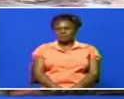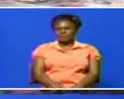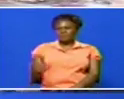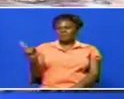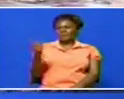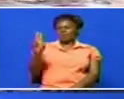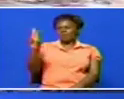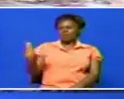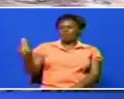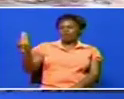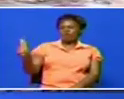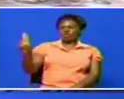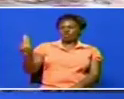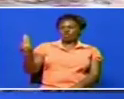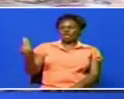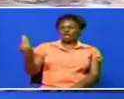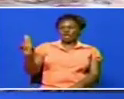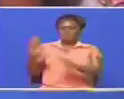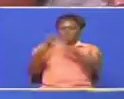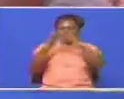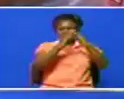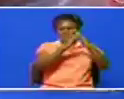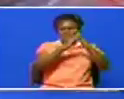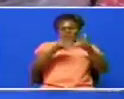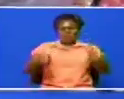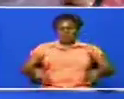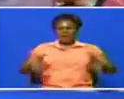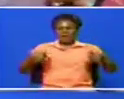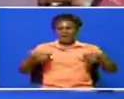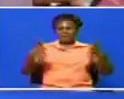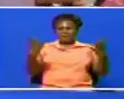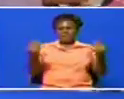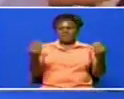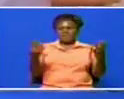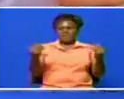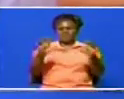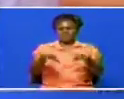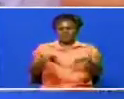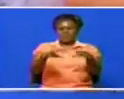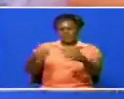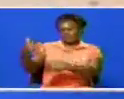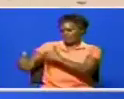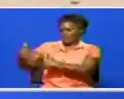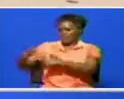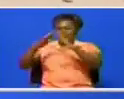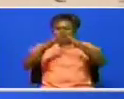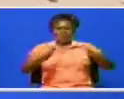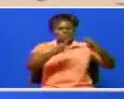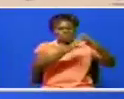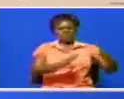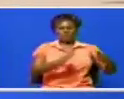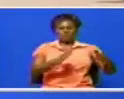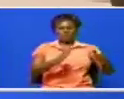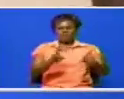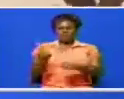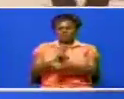Nairobi's Umoja Estate, life seemingly has been made easier with the market located adjacent to their apartments. The use